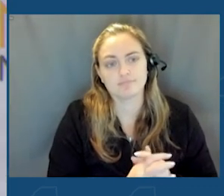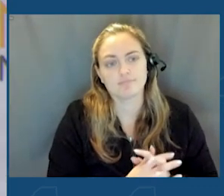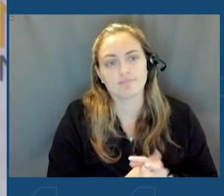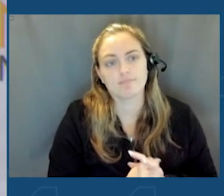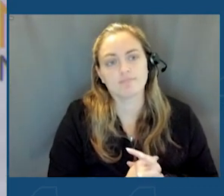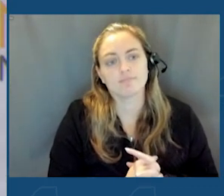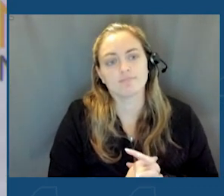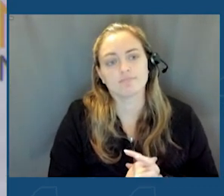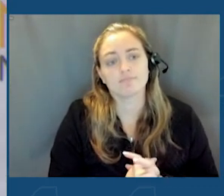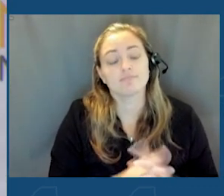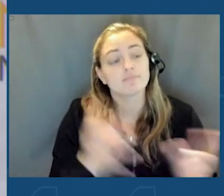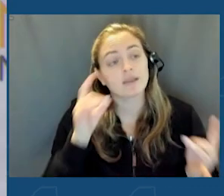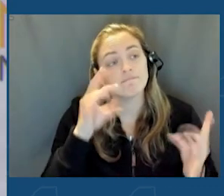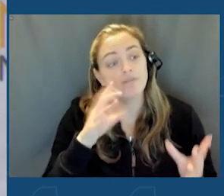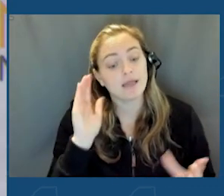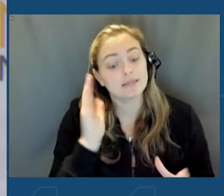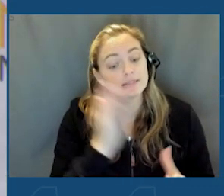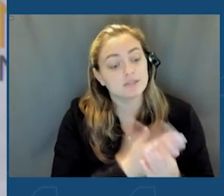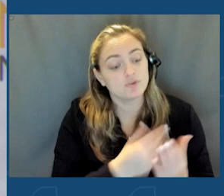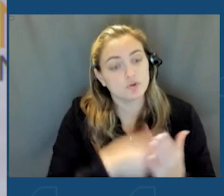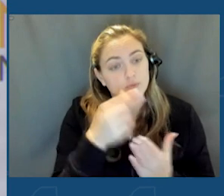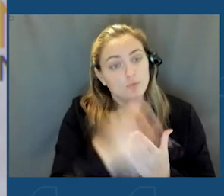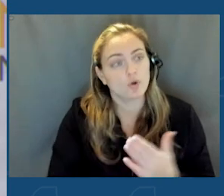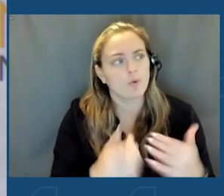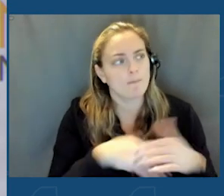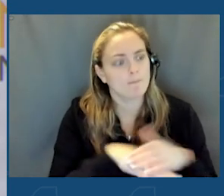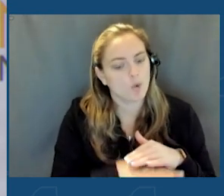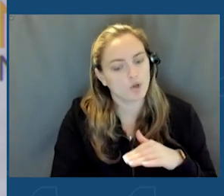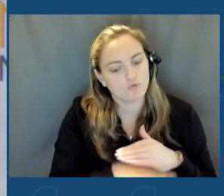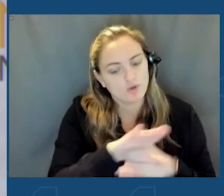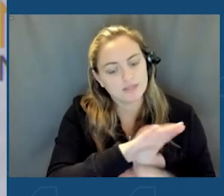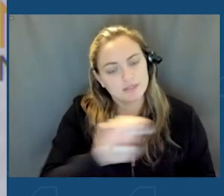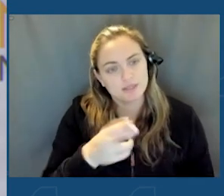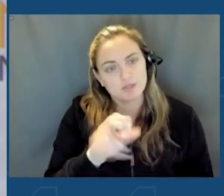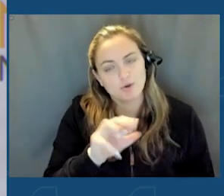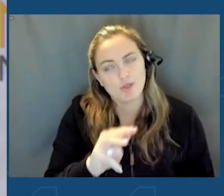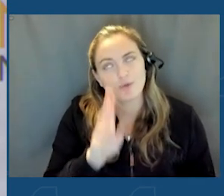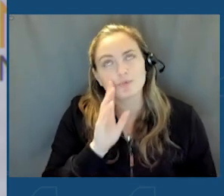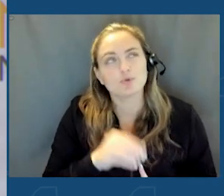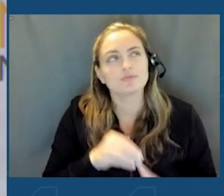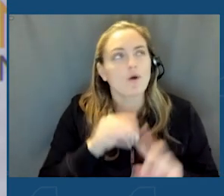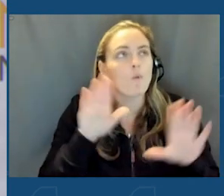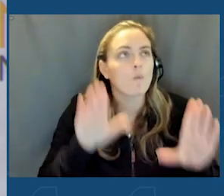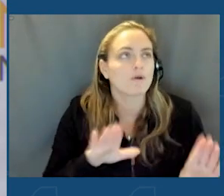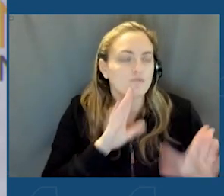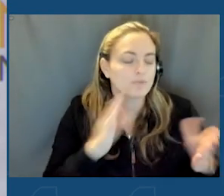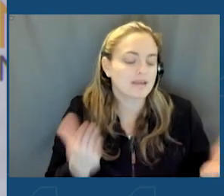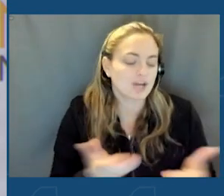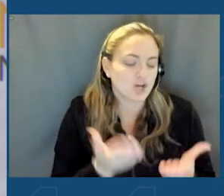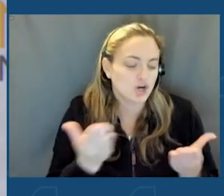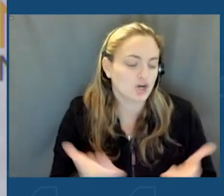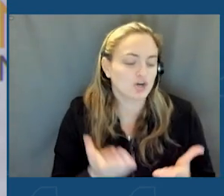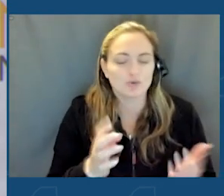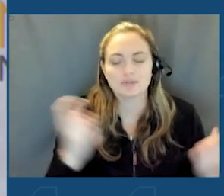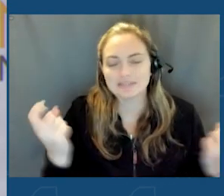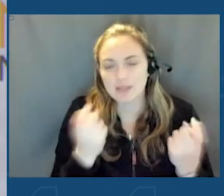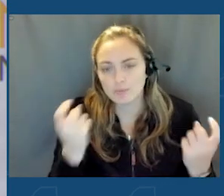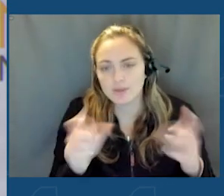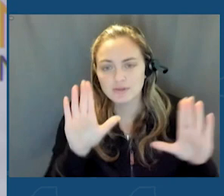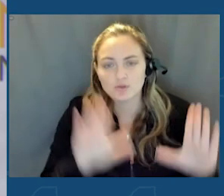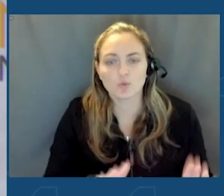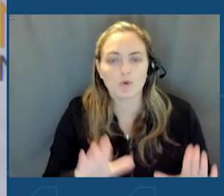Violence Intervention Program was actually born and raised in East Harlem, so it's especially wonderful to be able to be here celebrating this wonderful